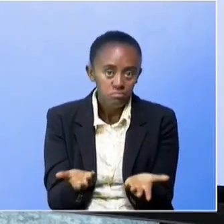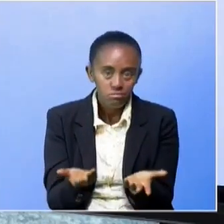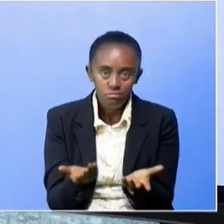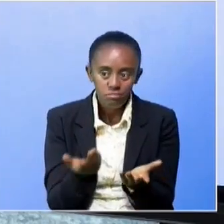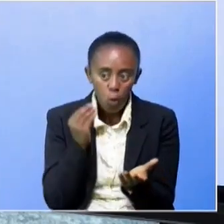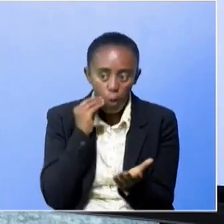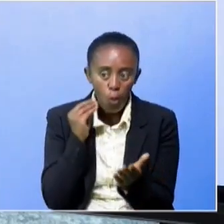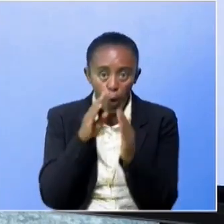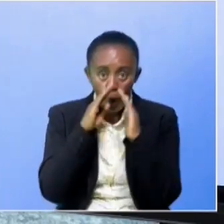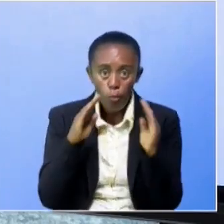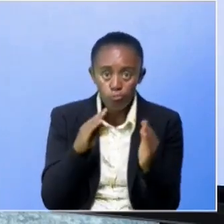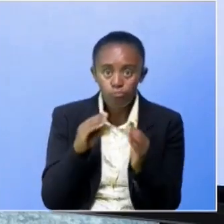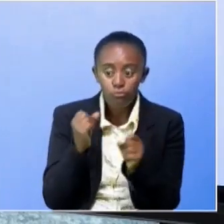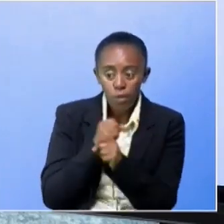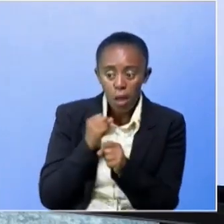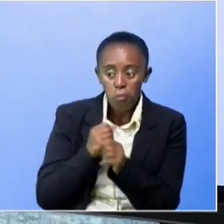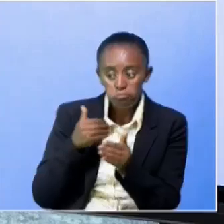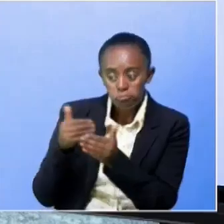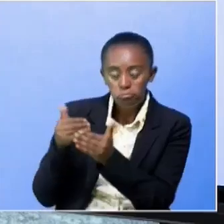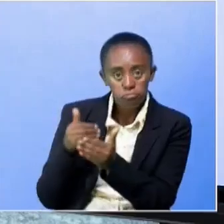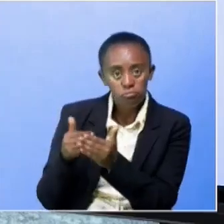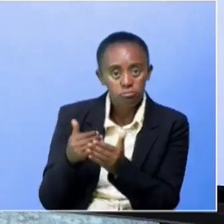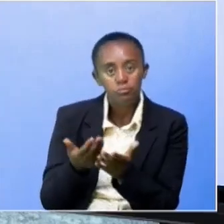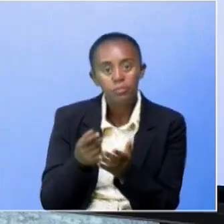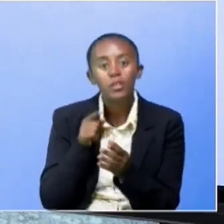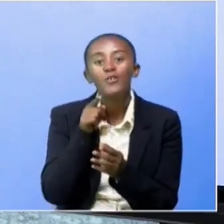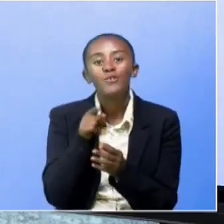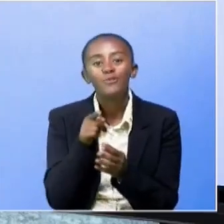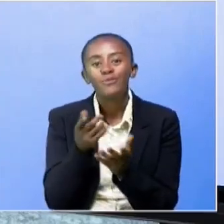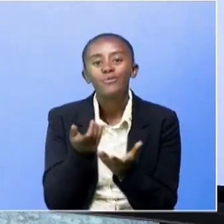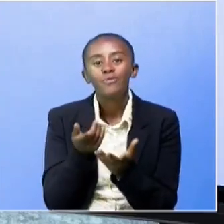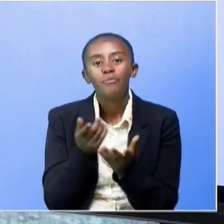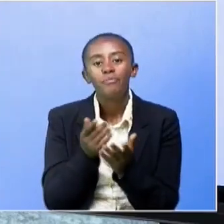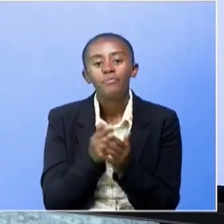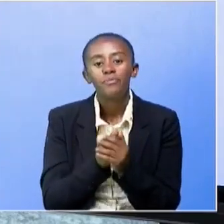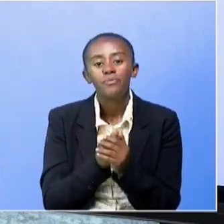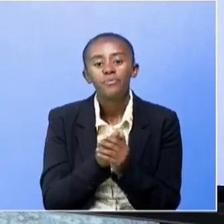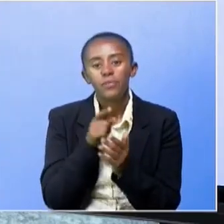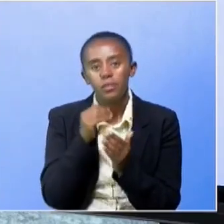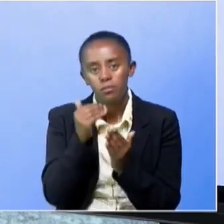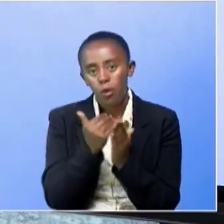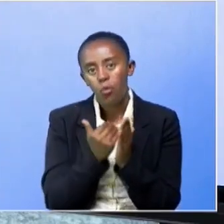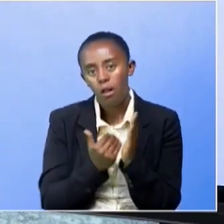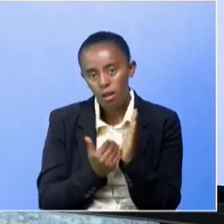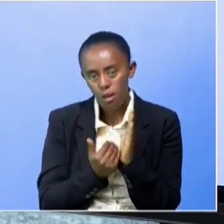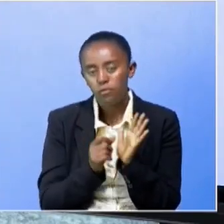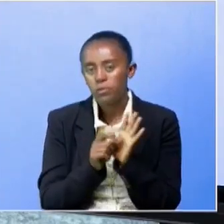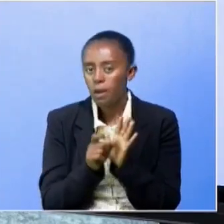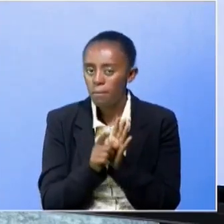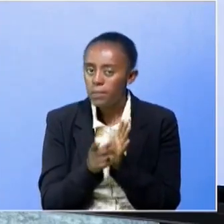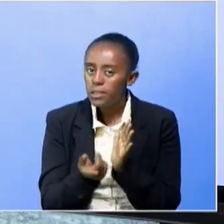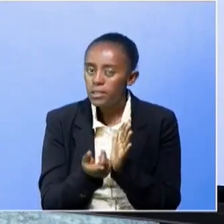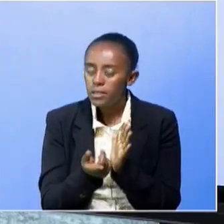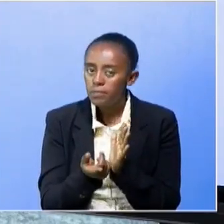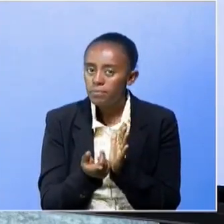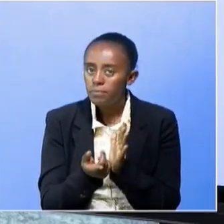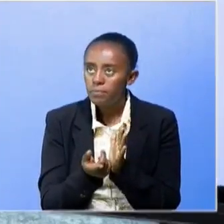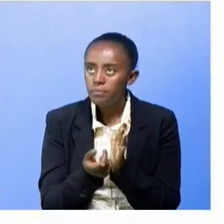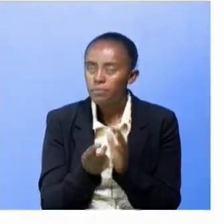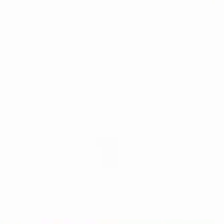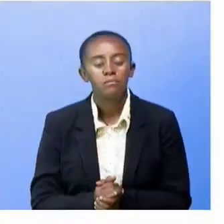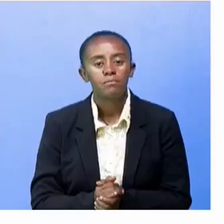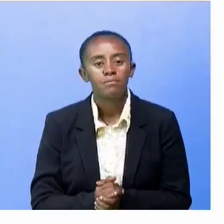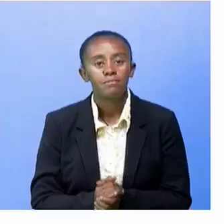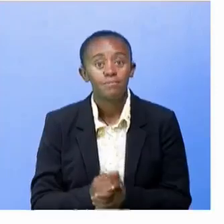then it is what? You can have an outline of, for example, talking